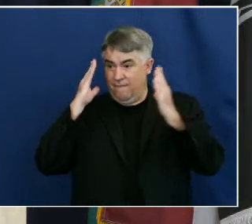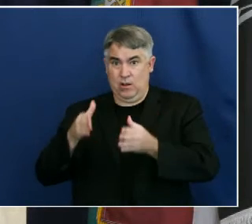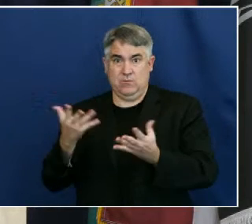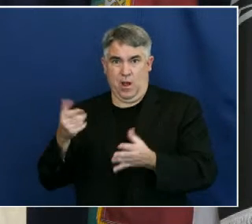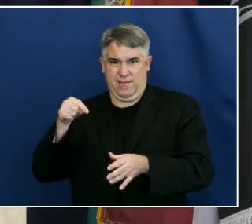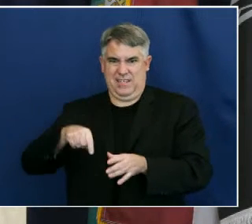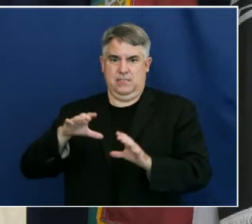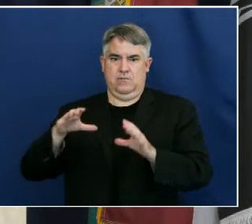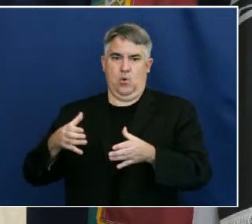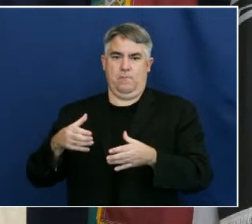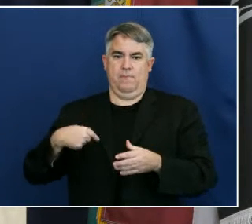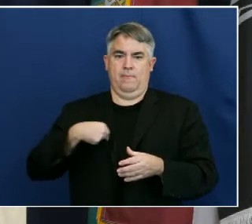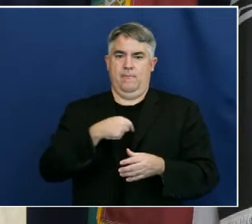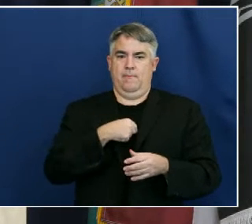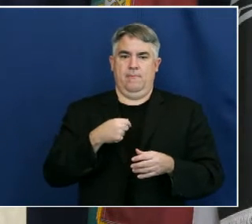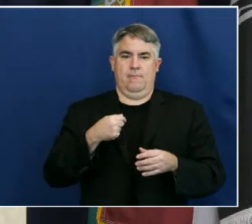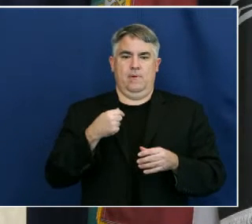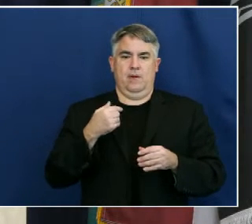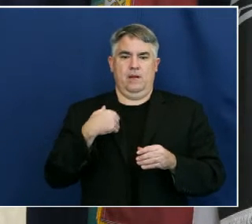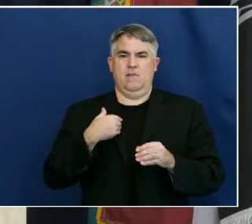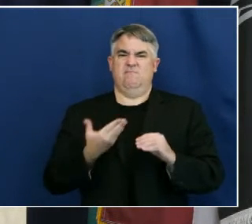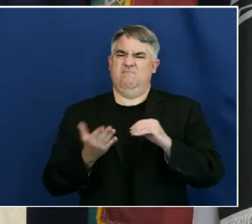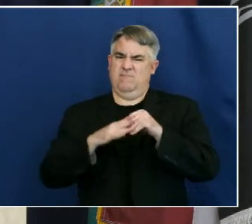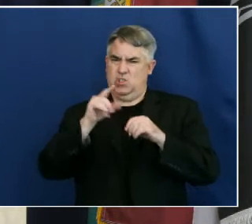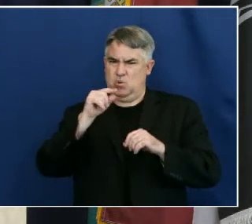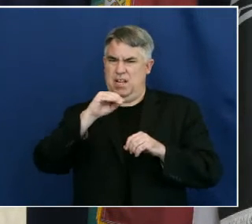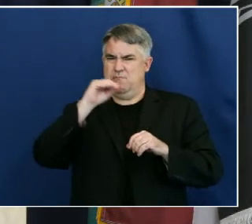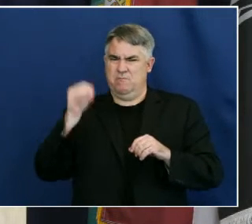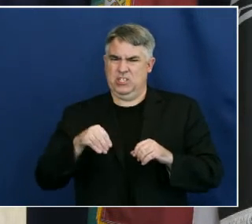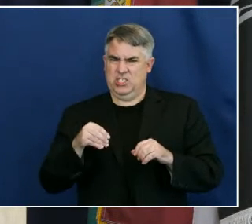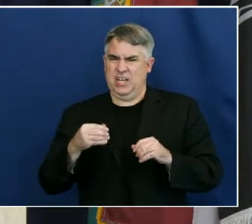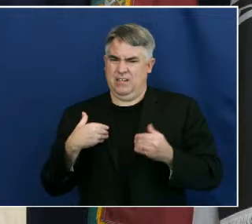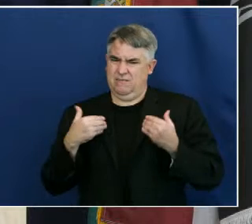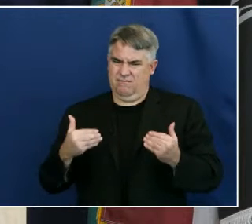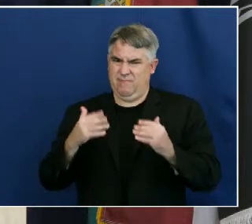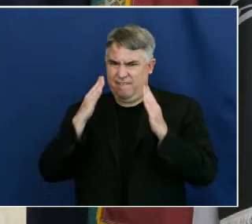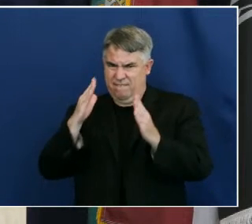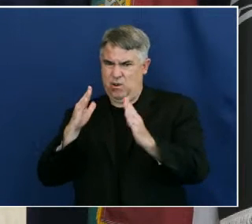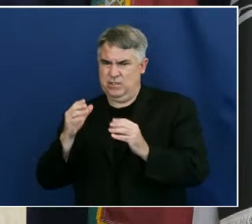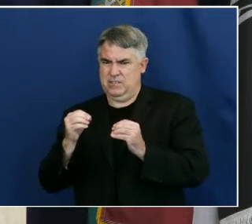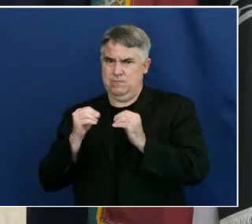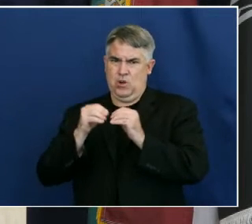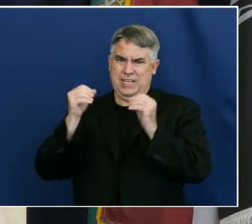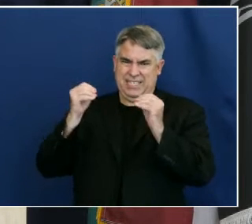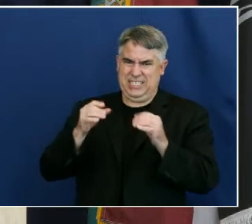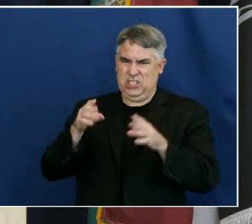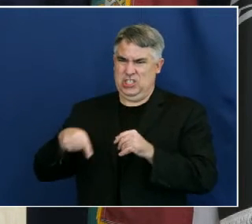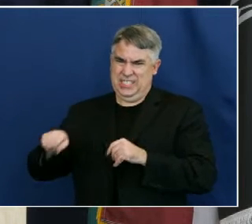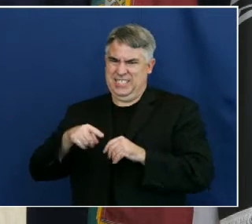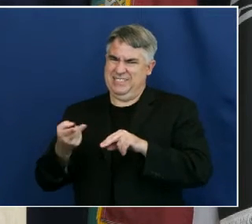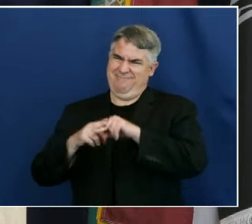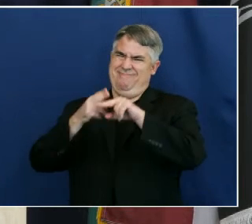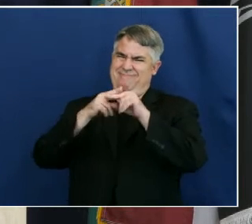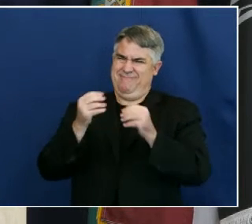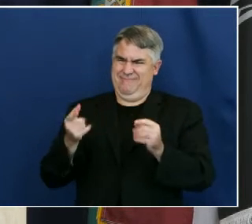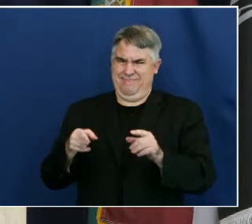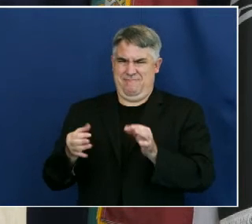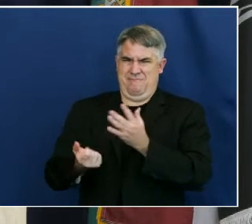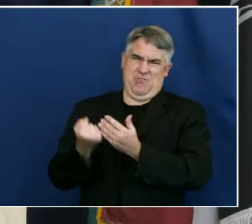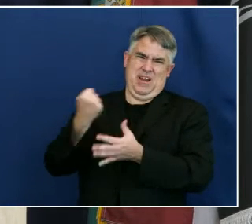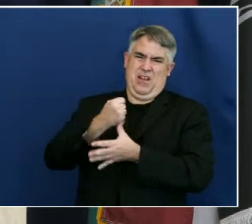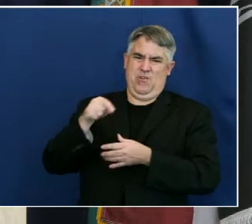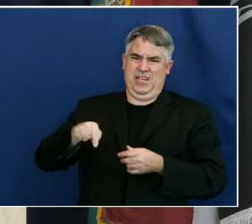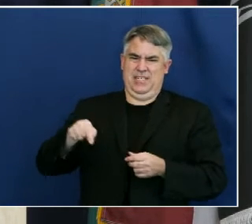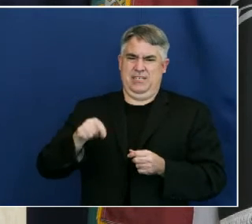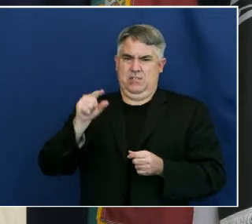and our school staff vaccinated as quickly as possible to help facilitate reopening and getting all of our kids back in school. The way